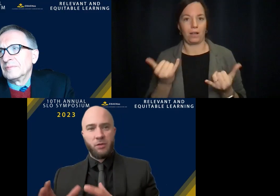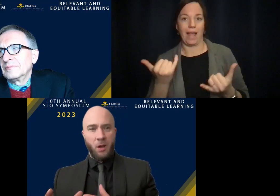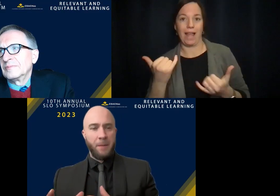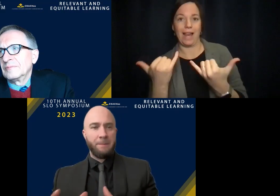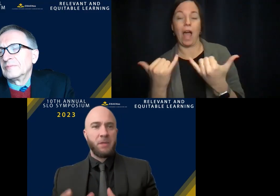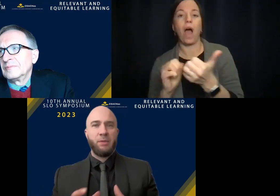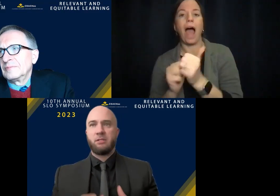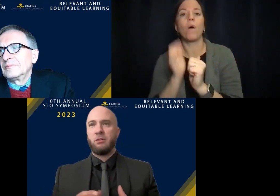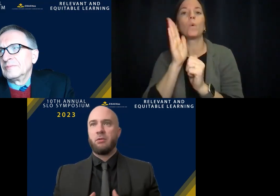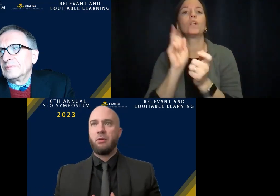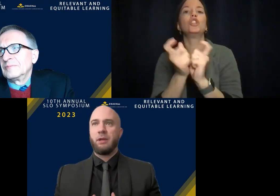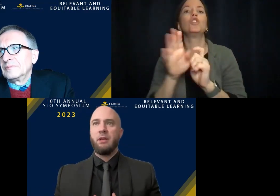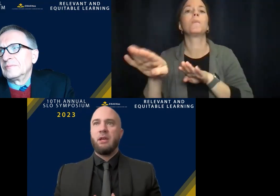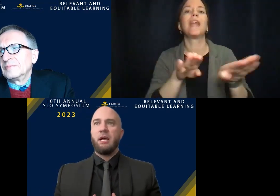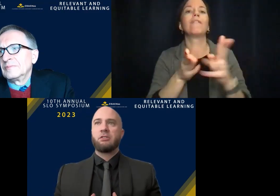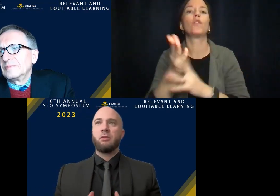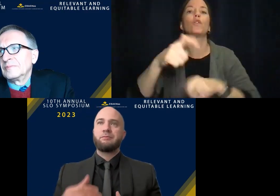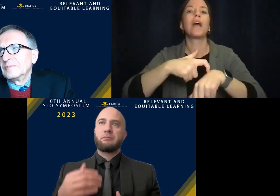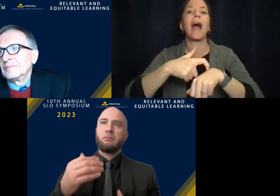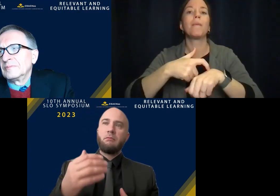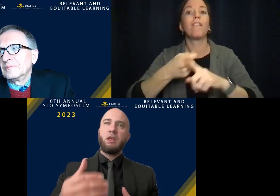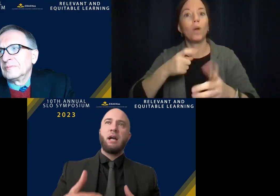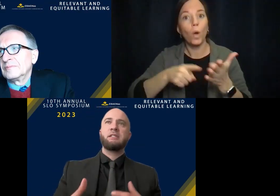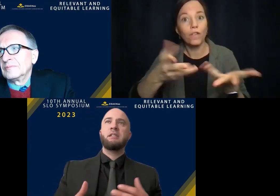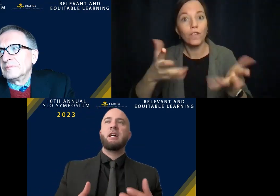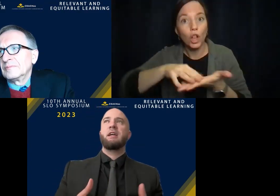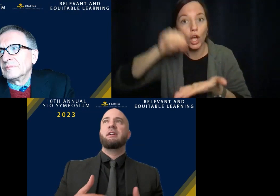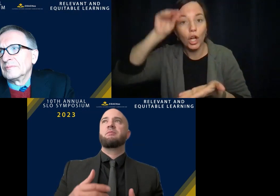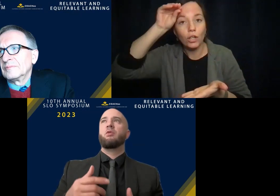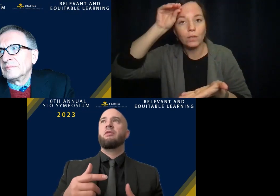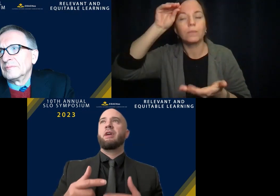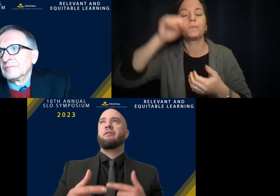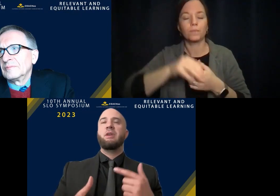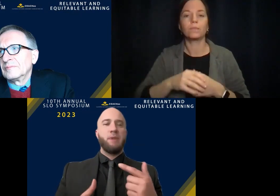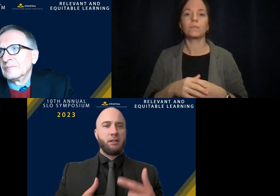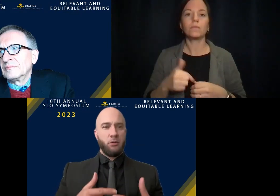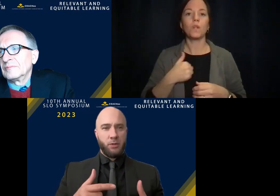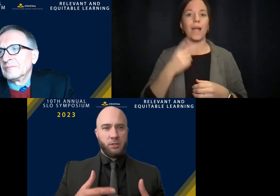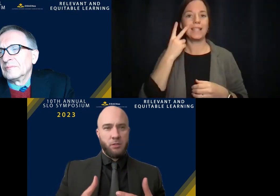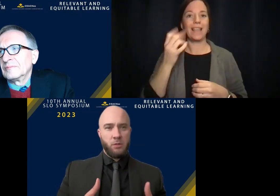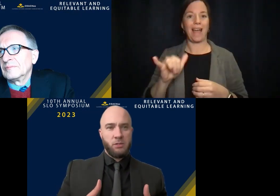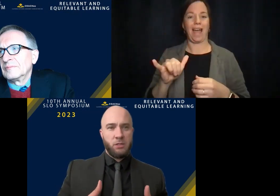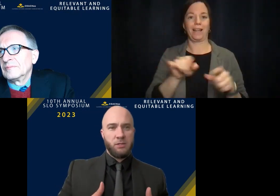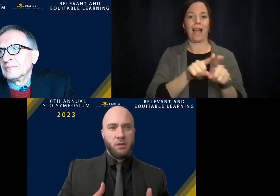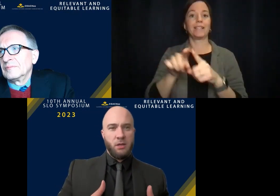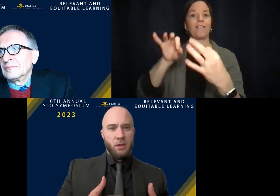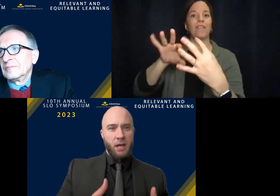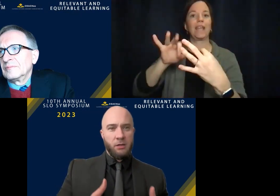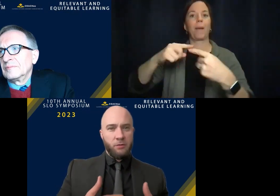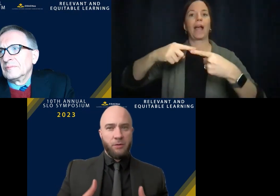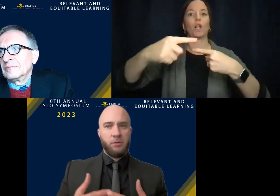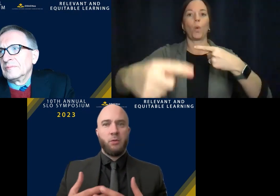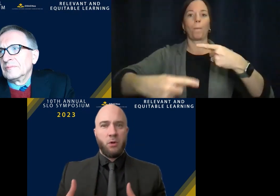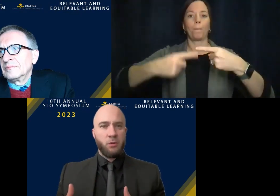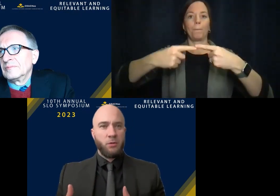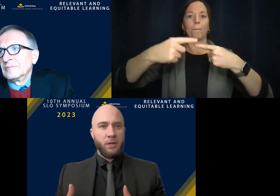behavior over time based on our learning? And so I see that as more of a feedback loop with the students is, how